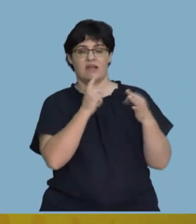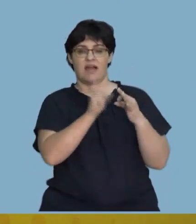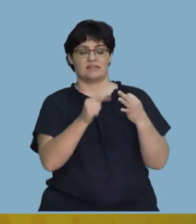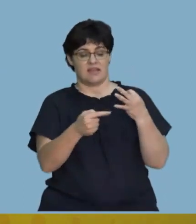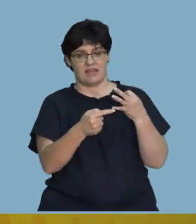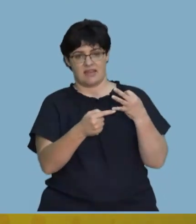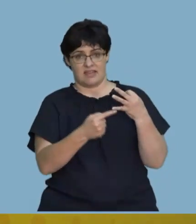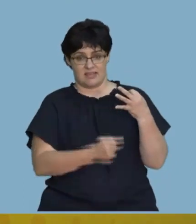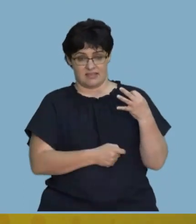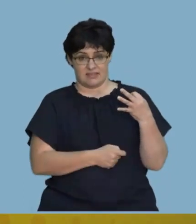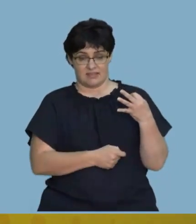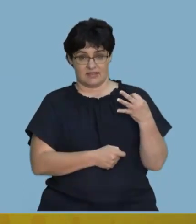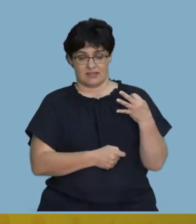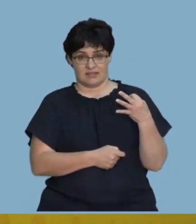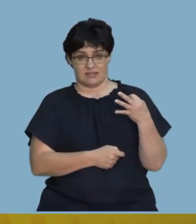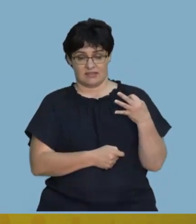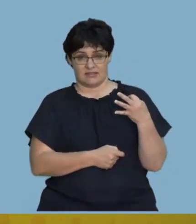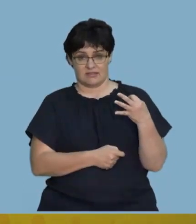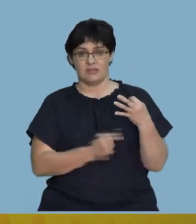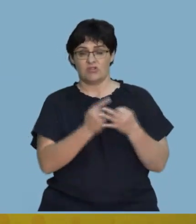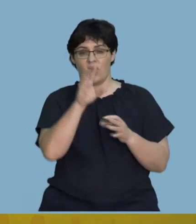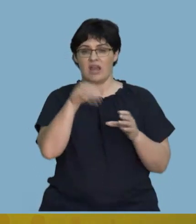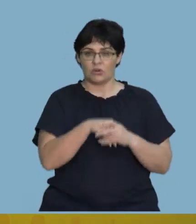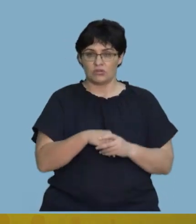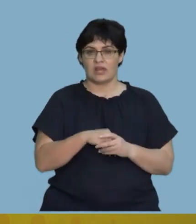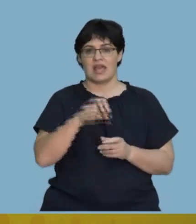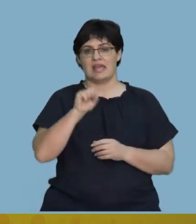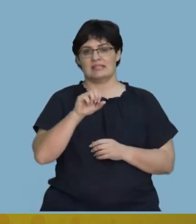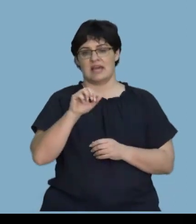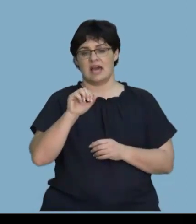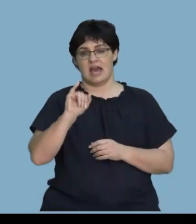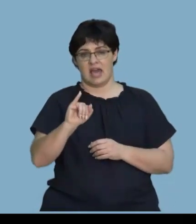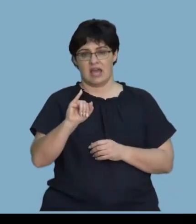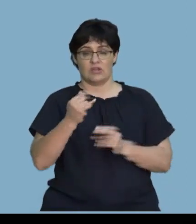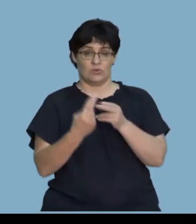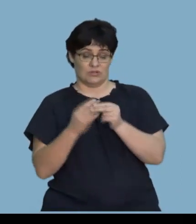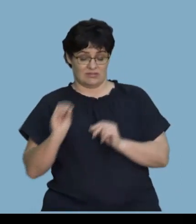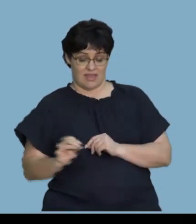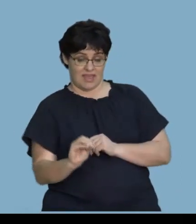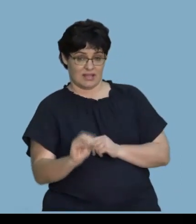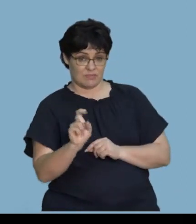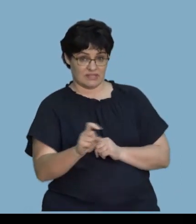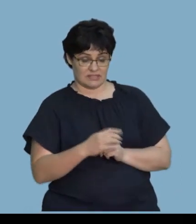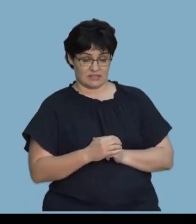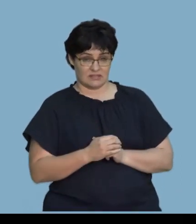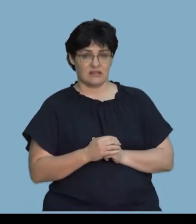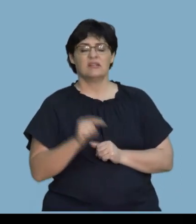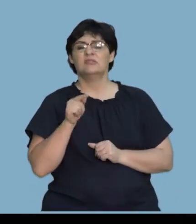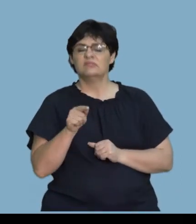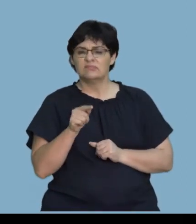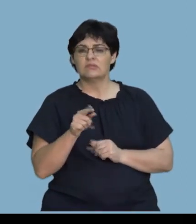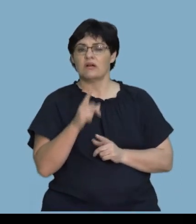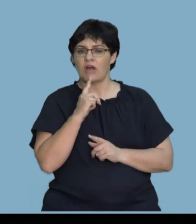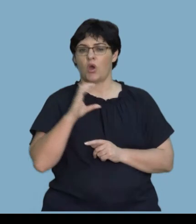the calculations, and then including the correct SI unit, okay? So in this case, this is essentially about the Coulomb's